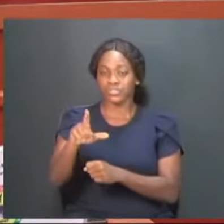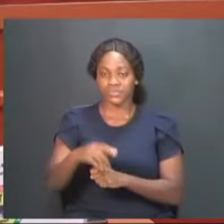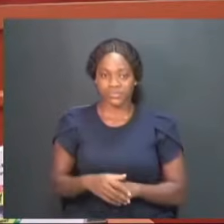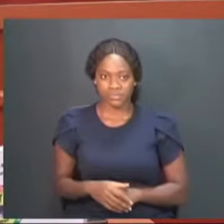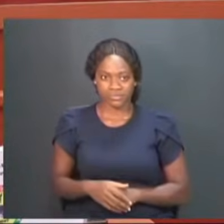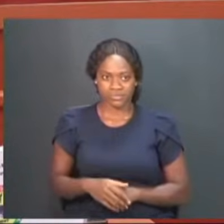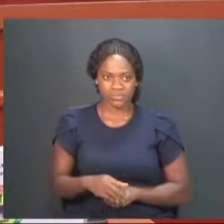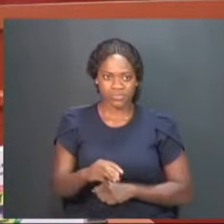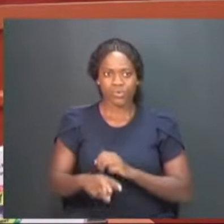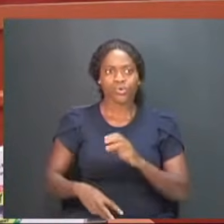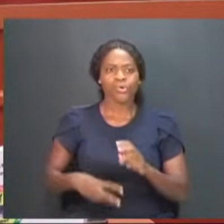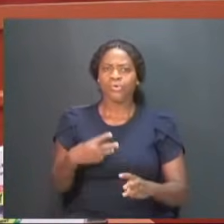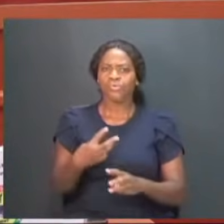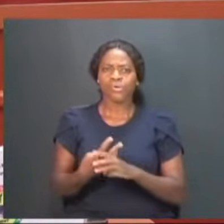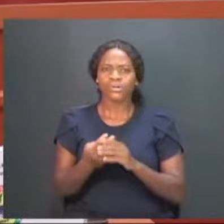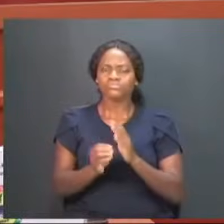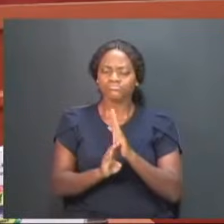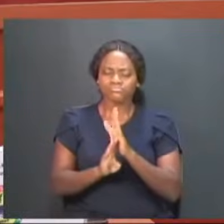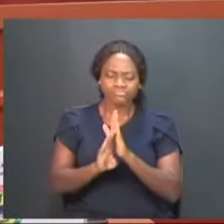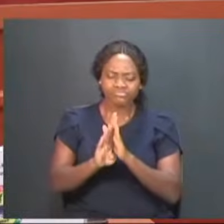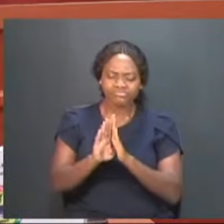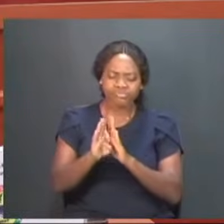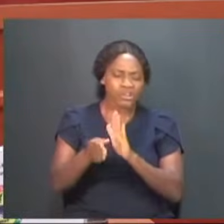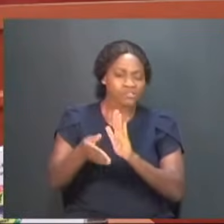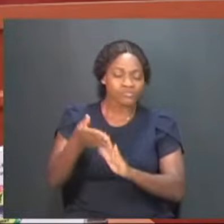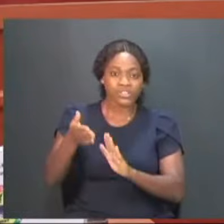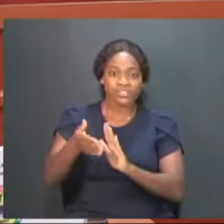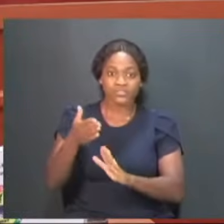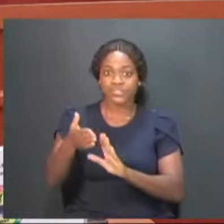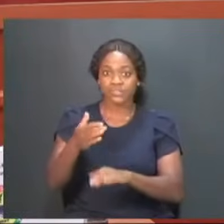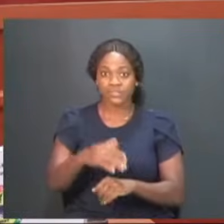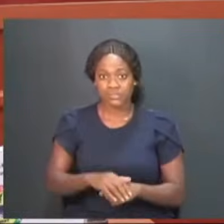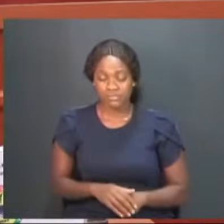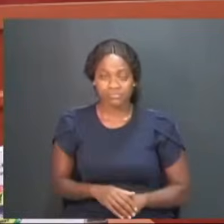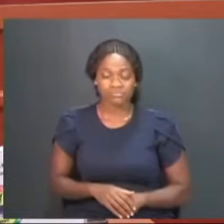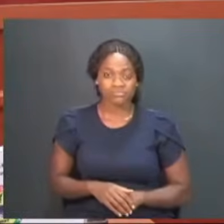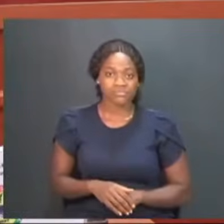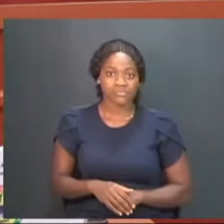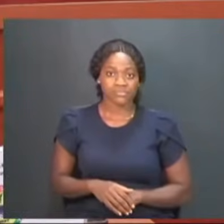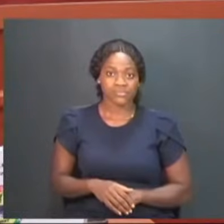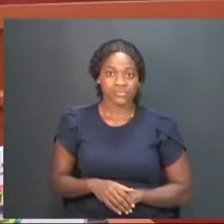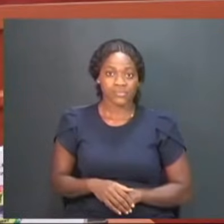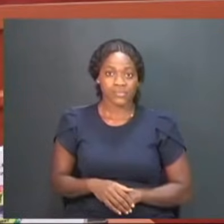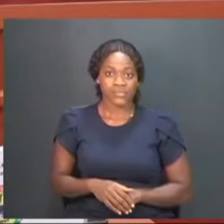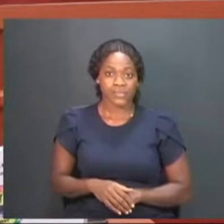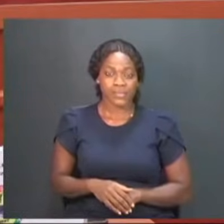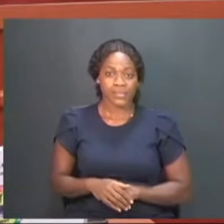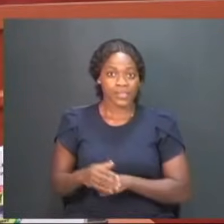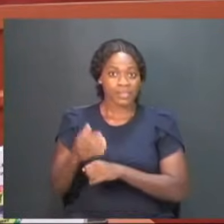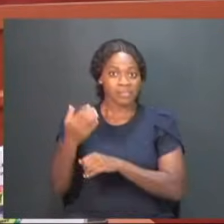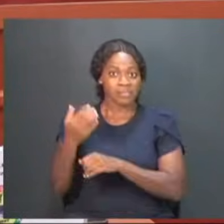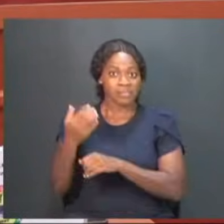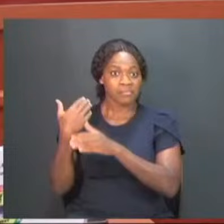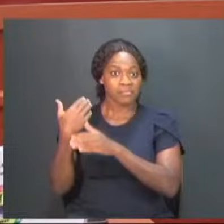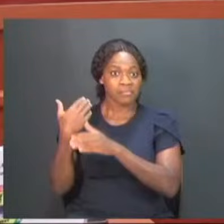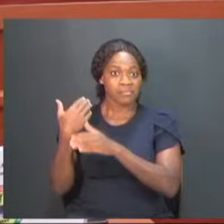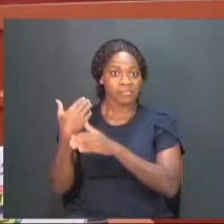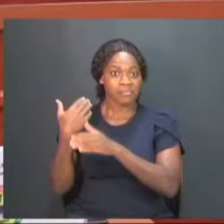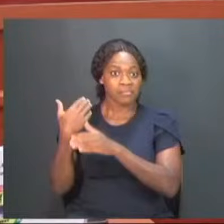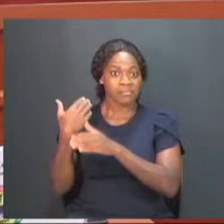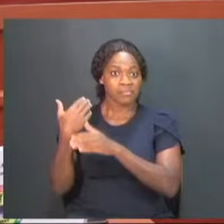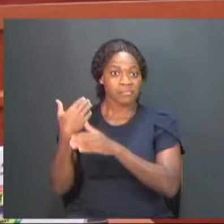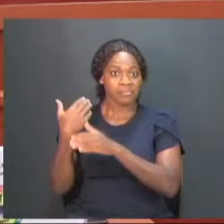growing. The days of the cowrie shells are gone, and even the days of using fiscal